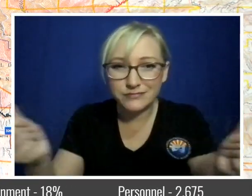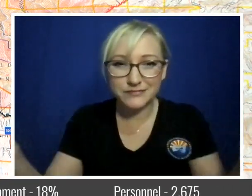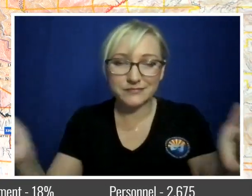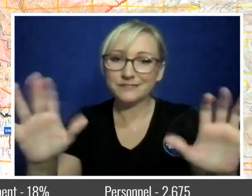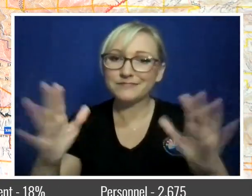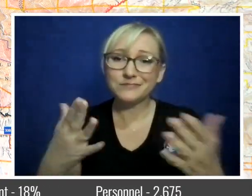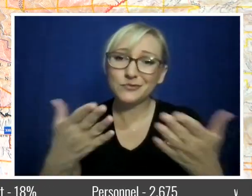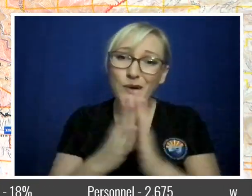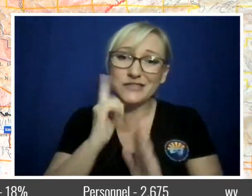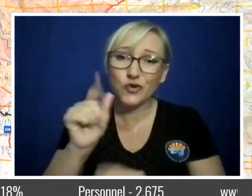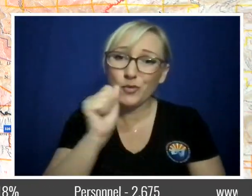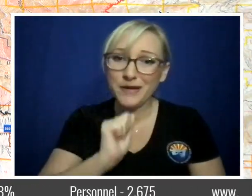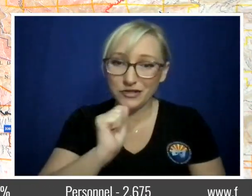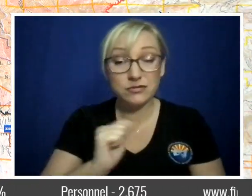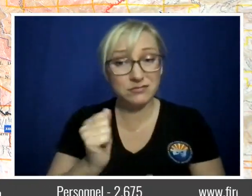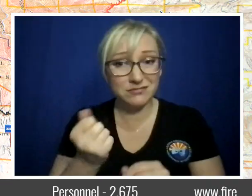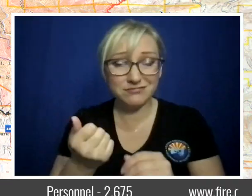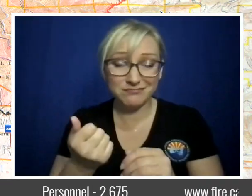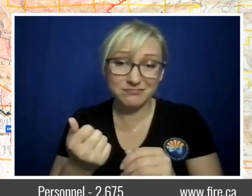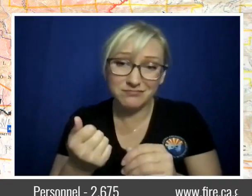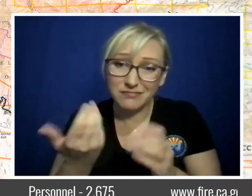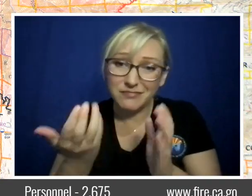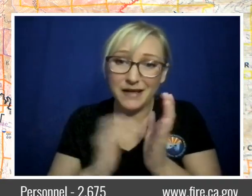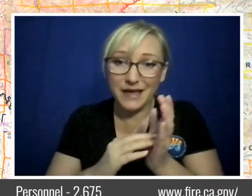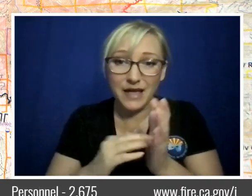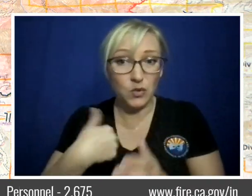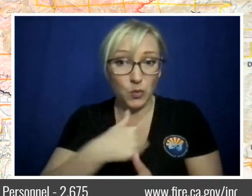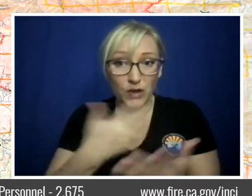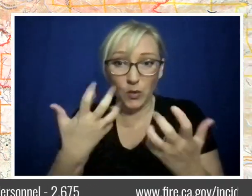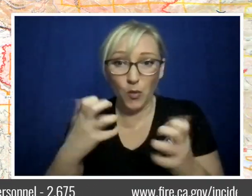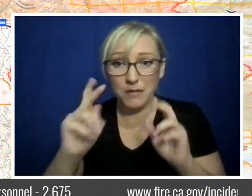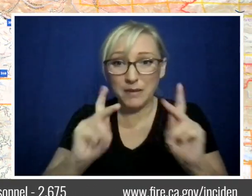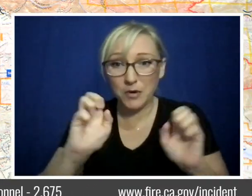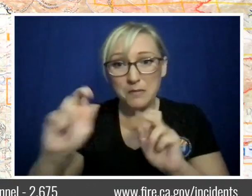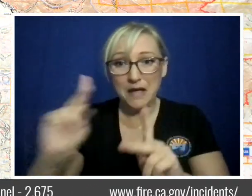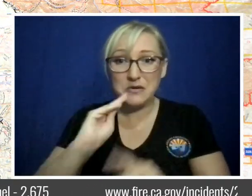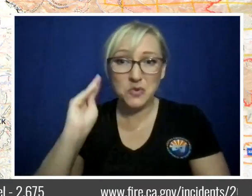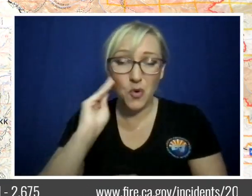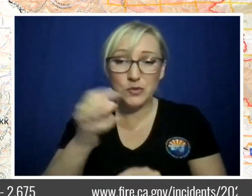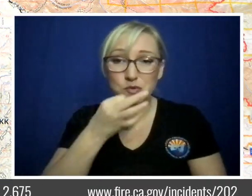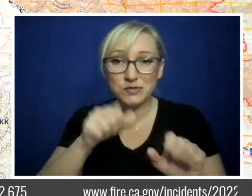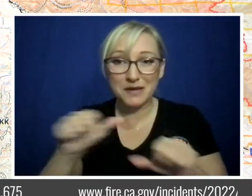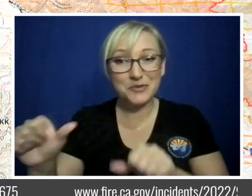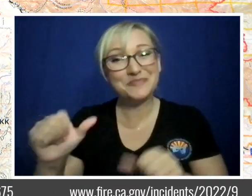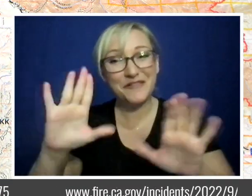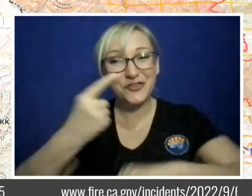priority is to get people home as soon as possible. So with that, that's the end of my report. Have a good day.